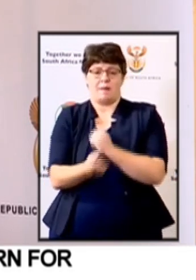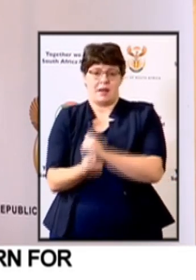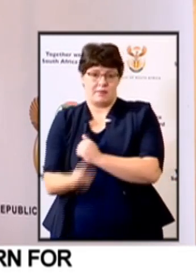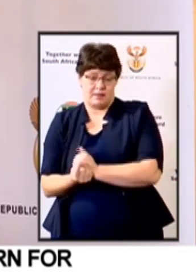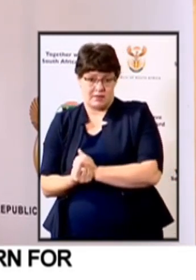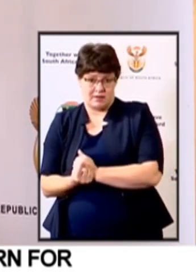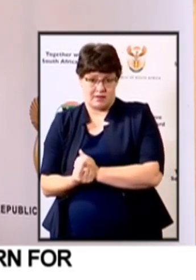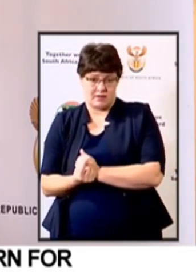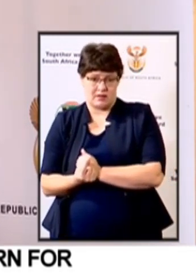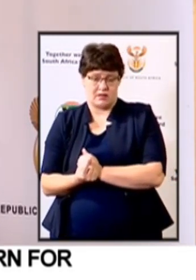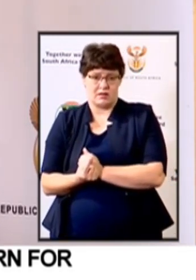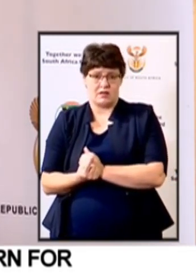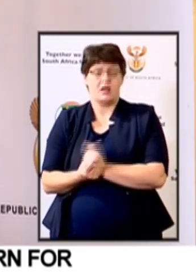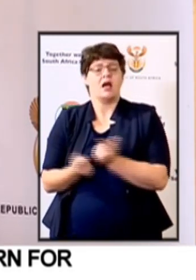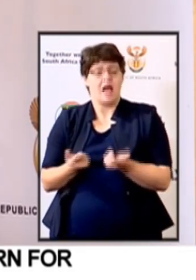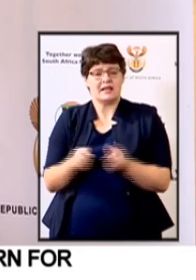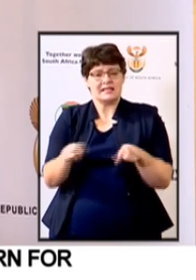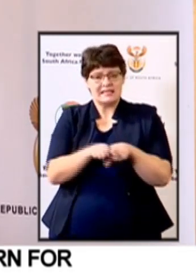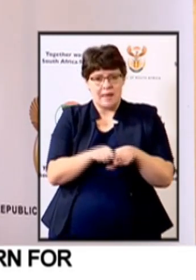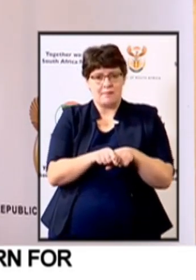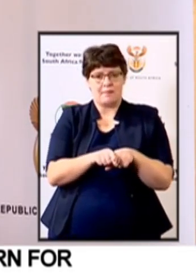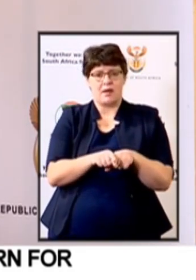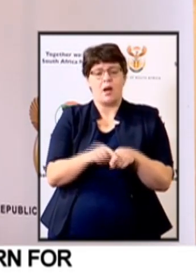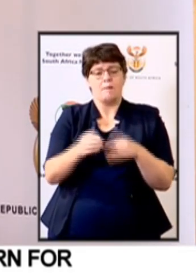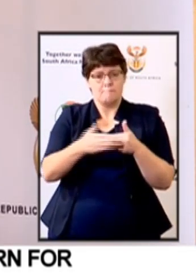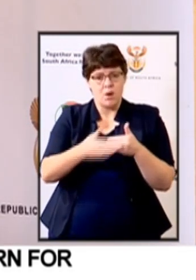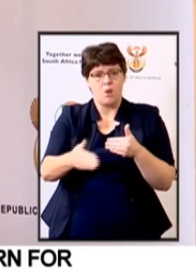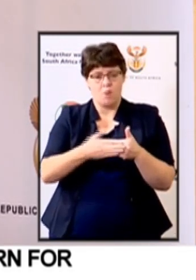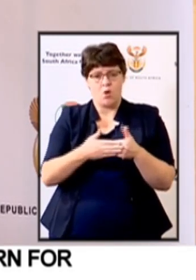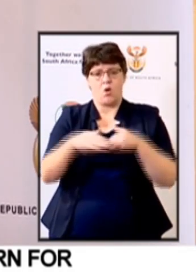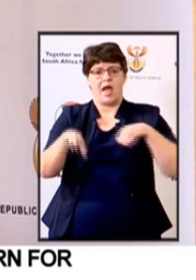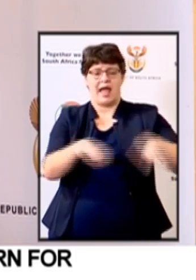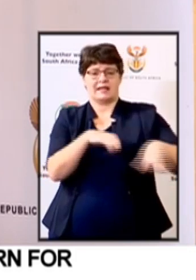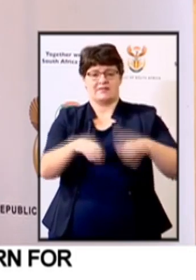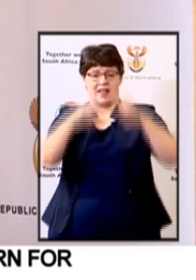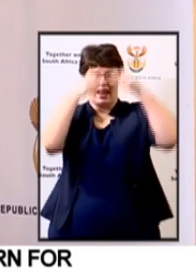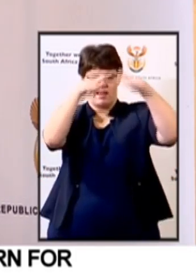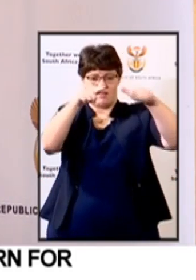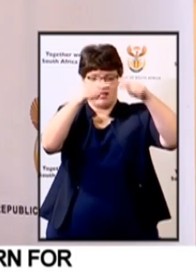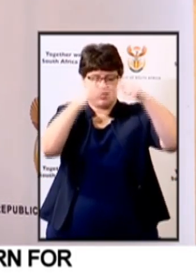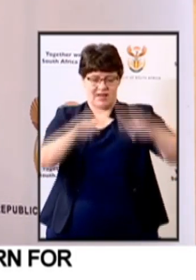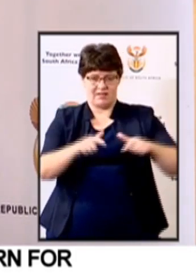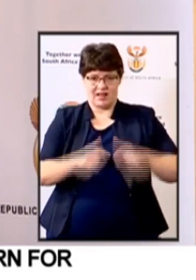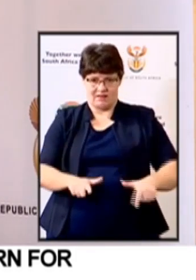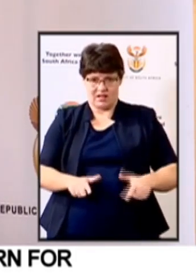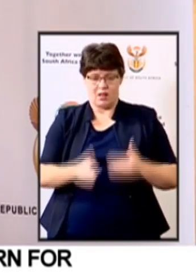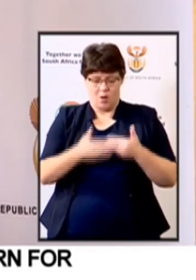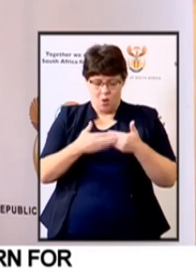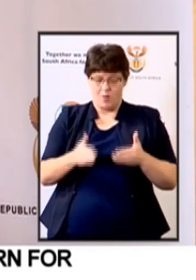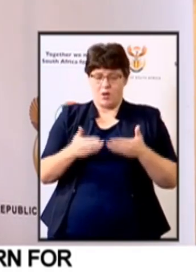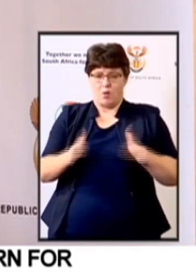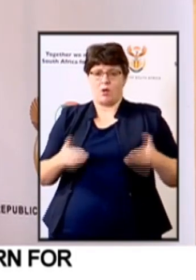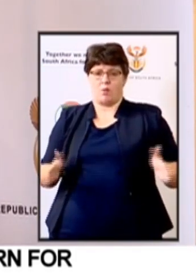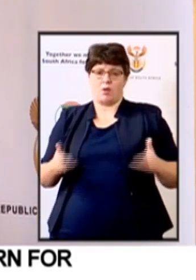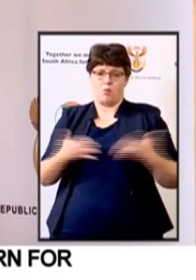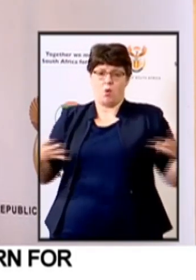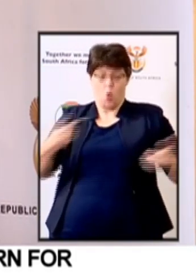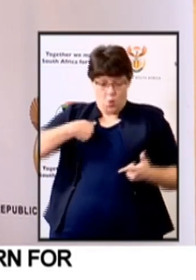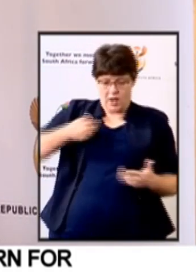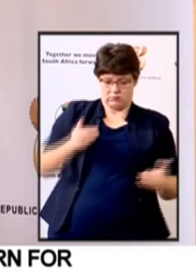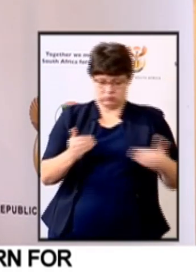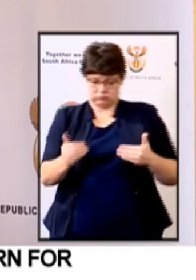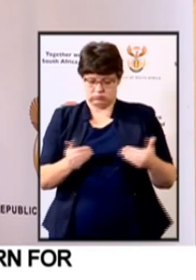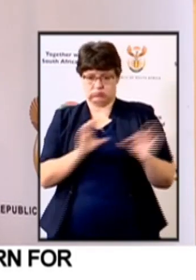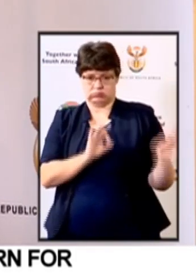become incrementally active during the various levels. For government to facilitate the unlocking